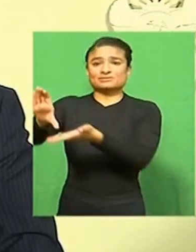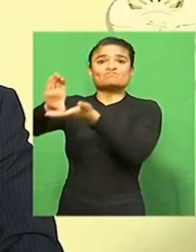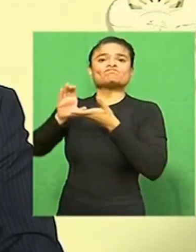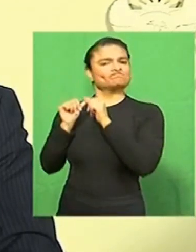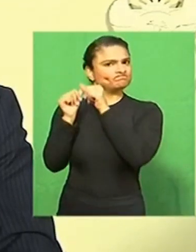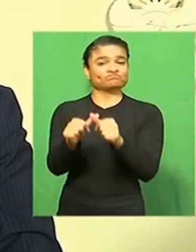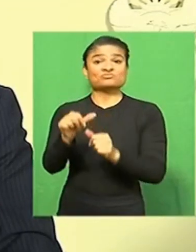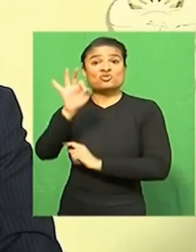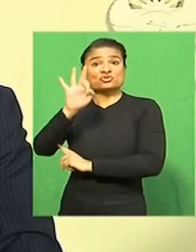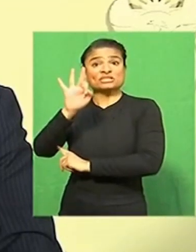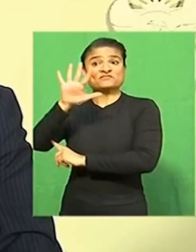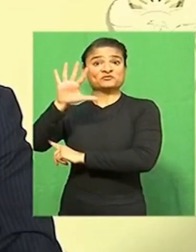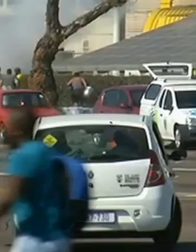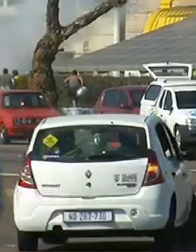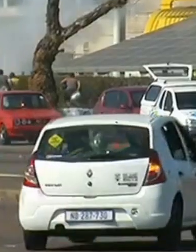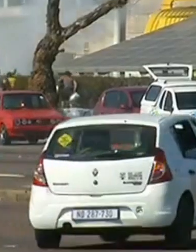of March, 2022.